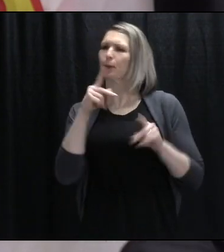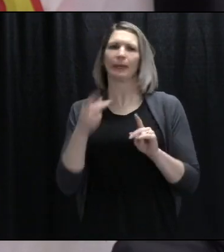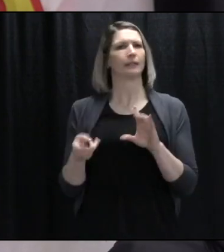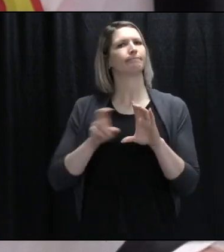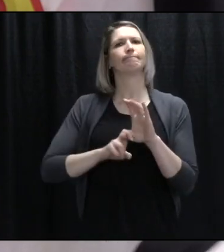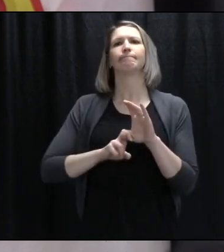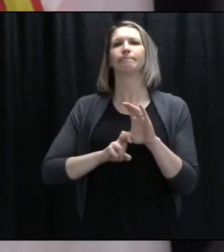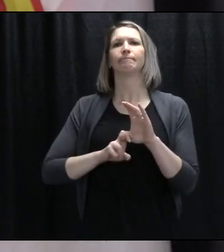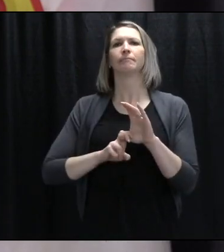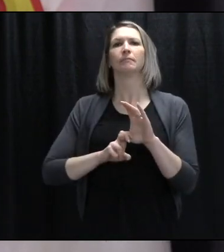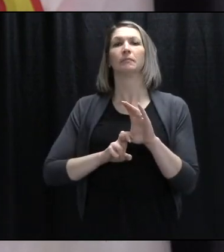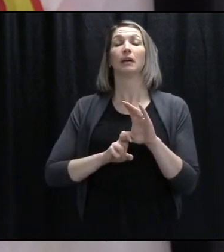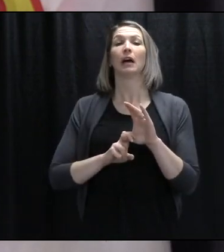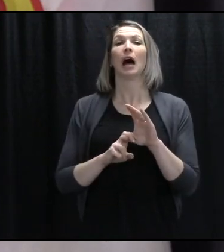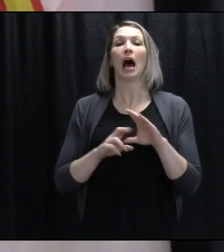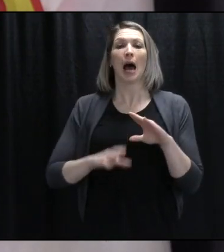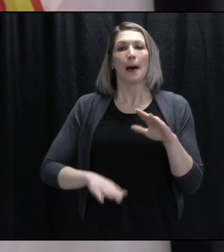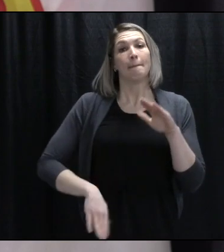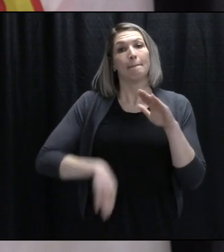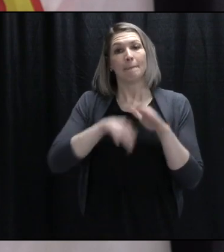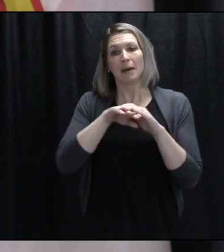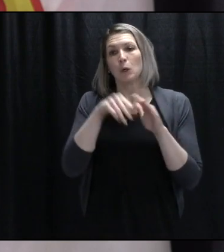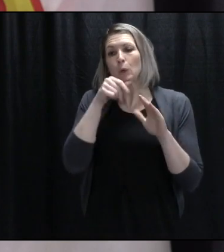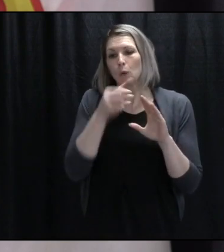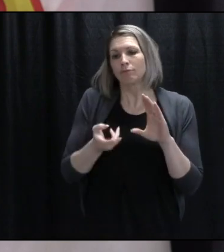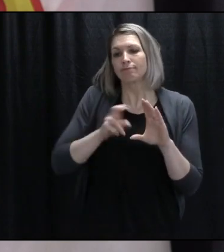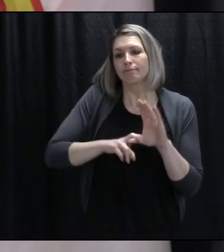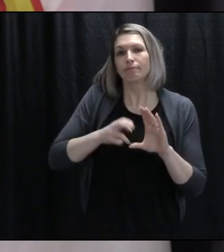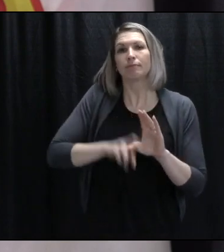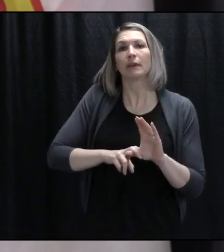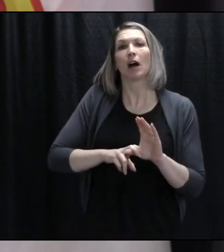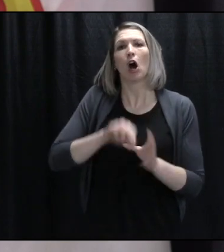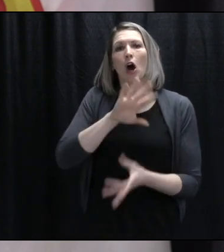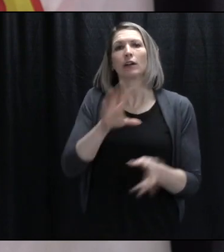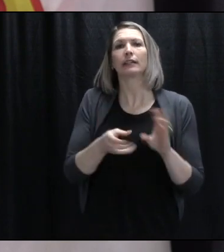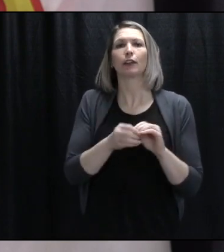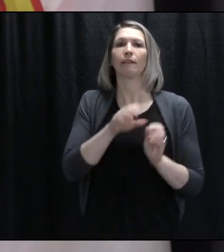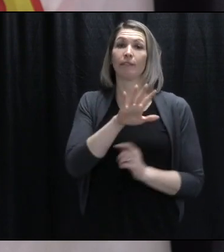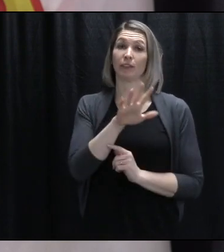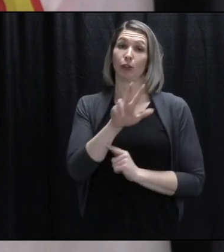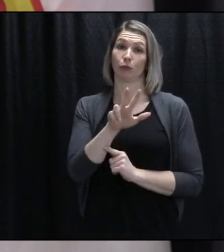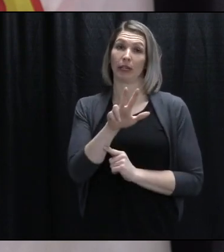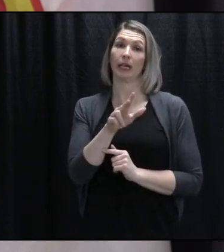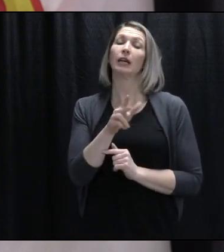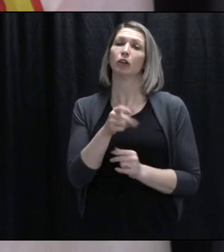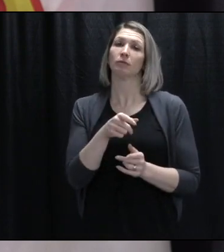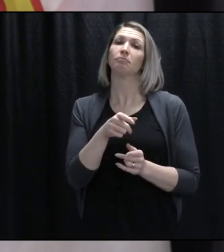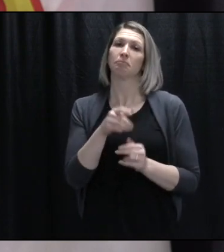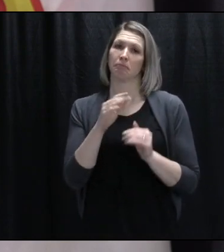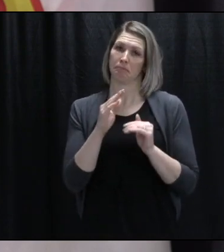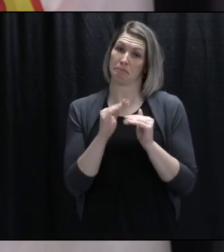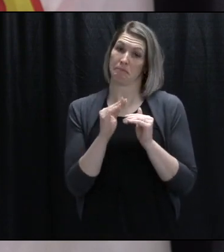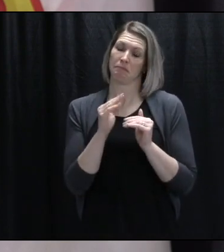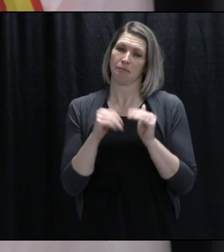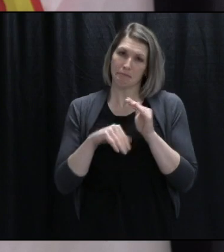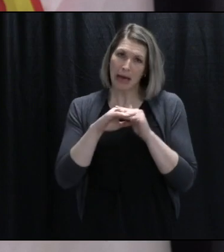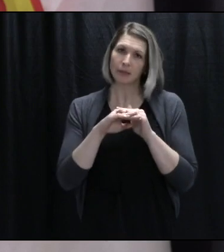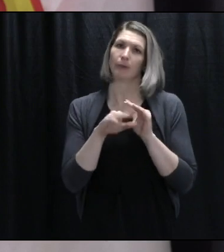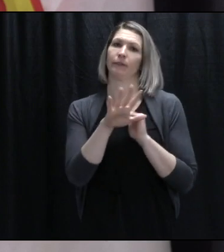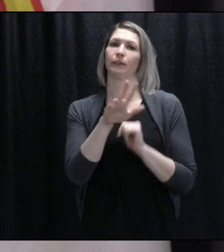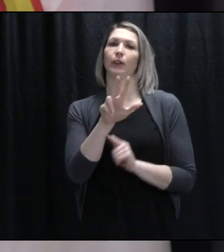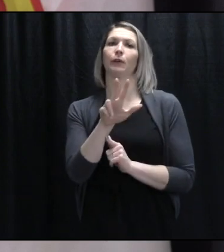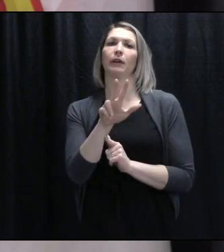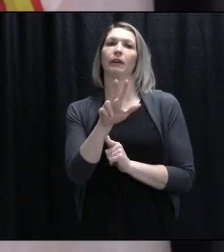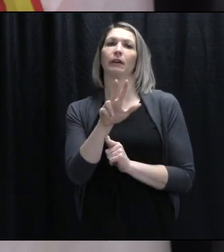now reduced the number of passengers to 53. And as of Sunday of this week, ice conditions have improved. The